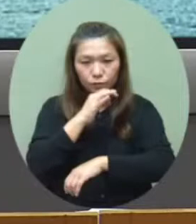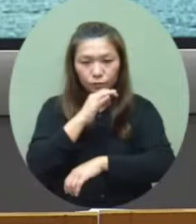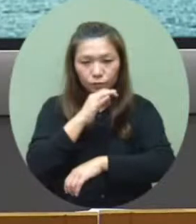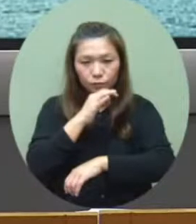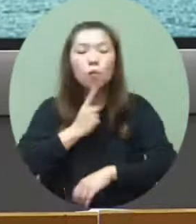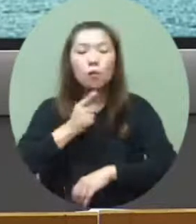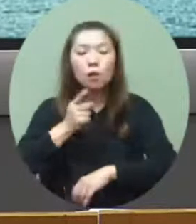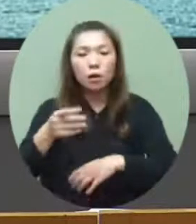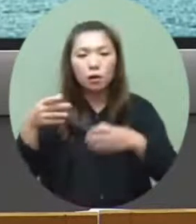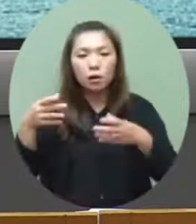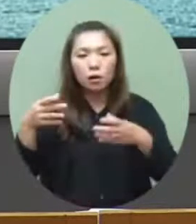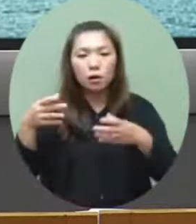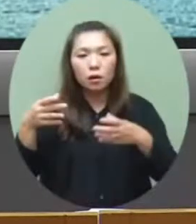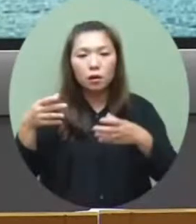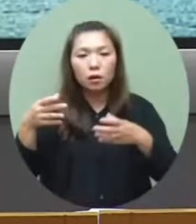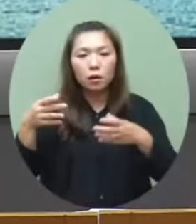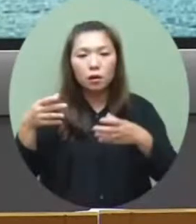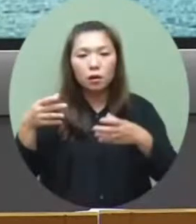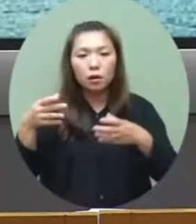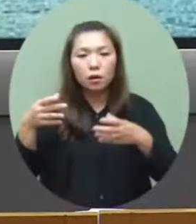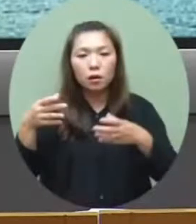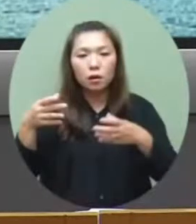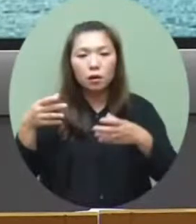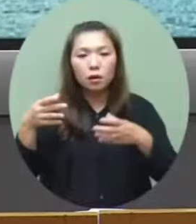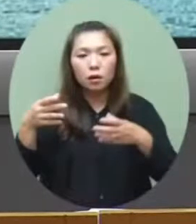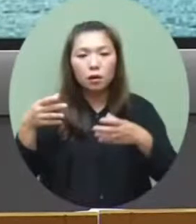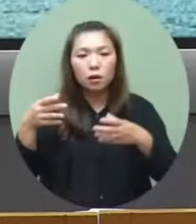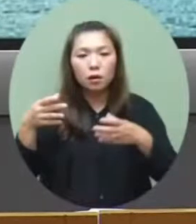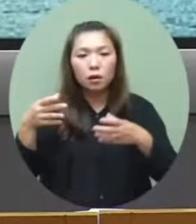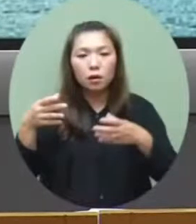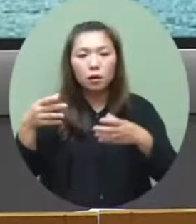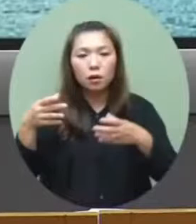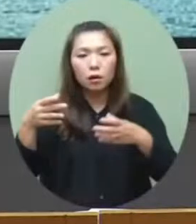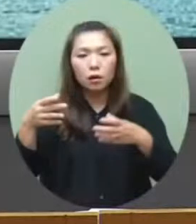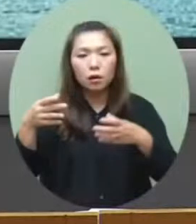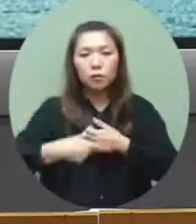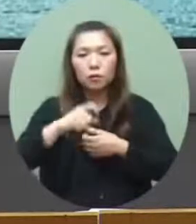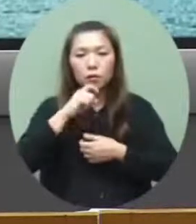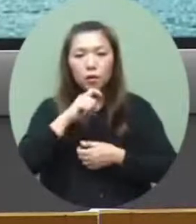PN Wetland Class 16 students with 2 cases.